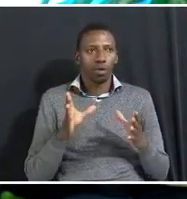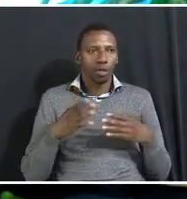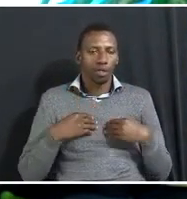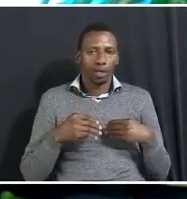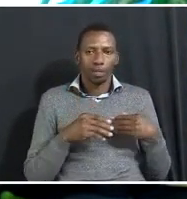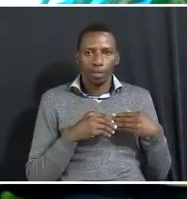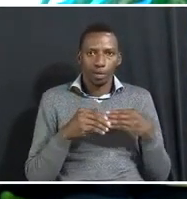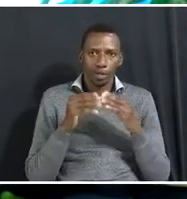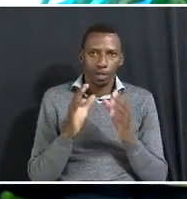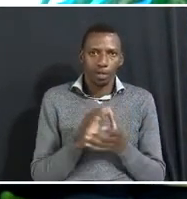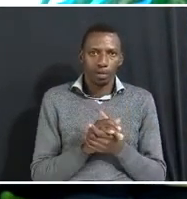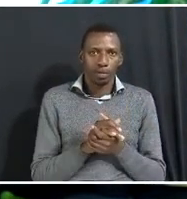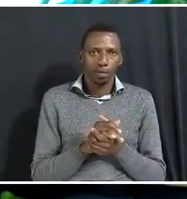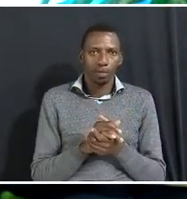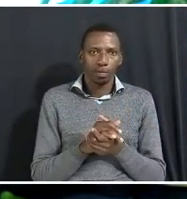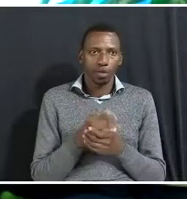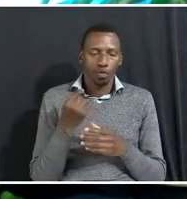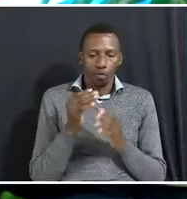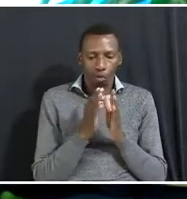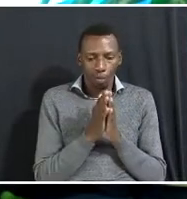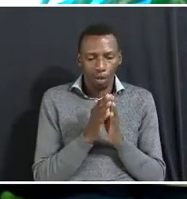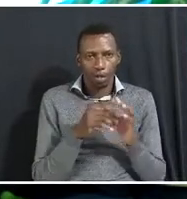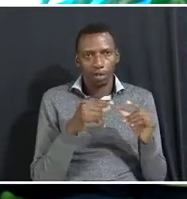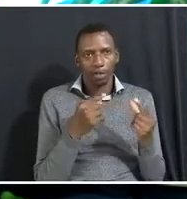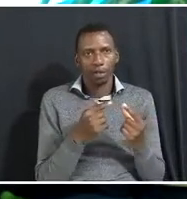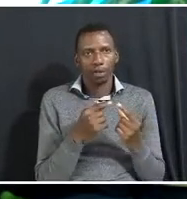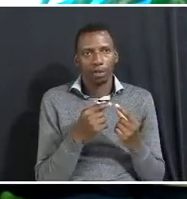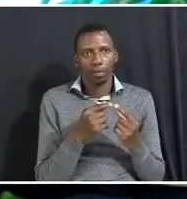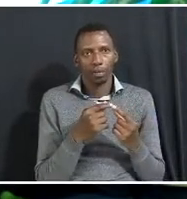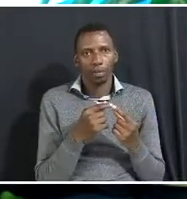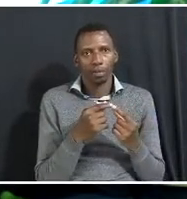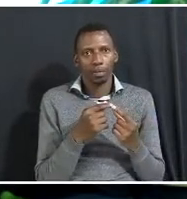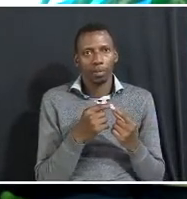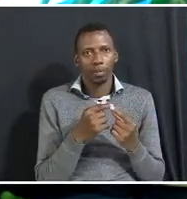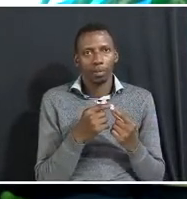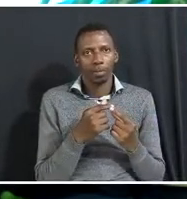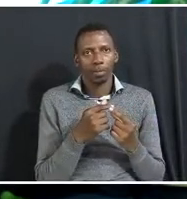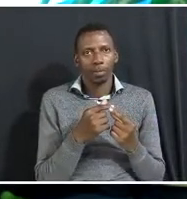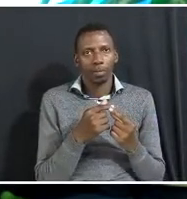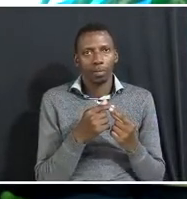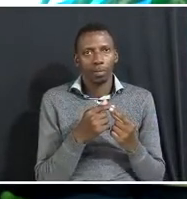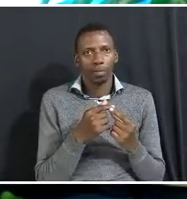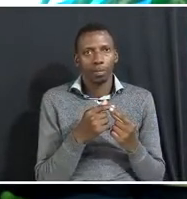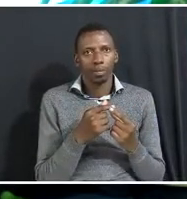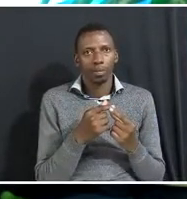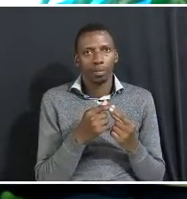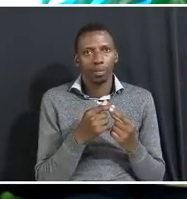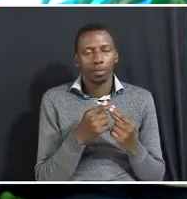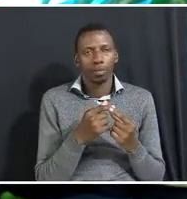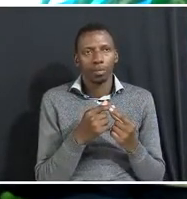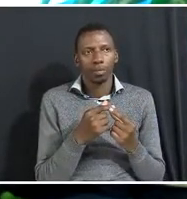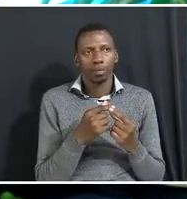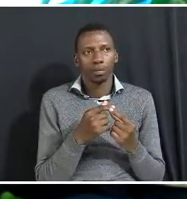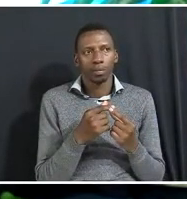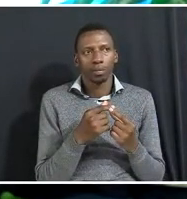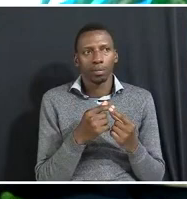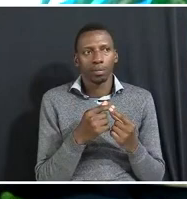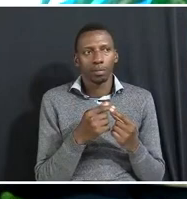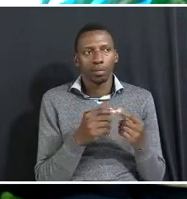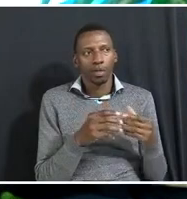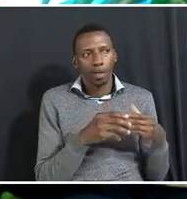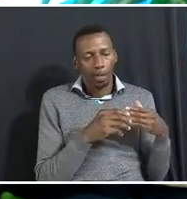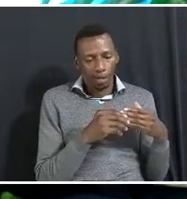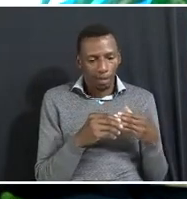leadership of a prayer cell. To be a true Christian,